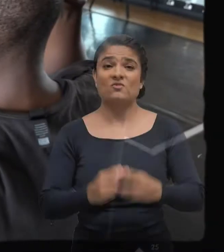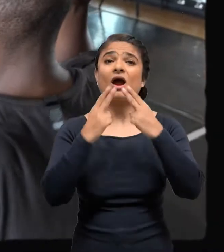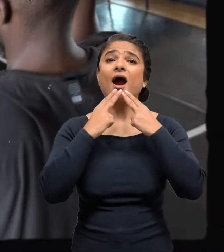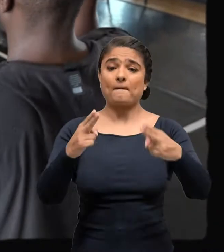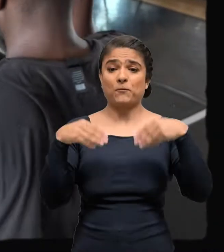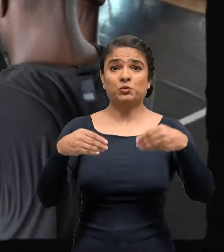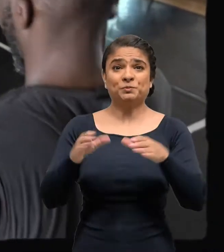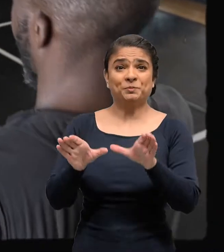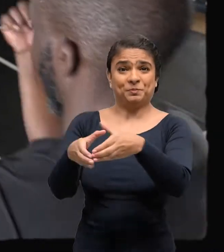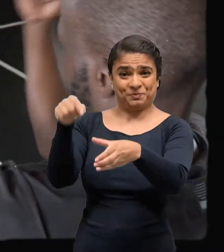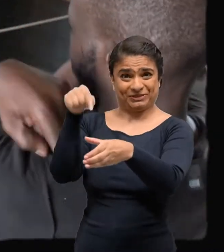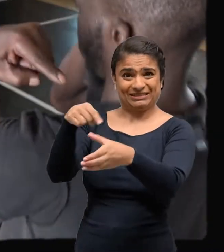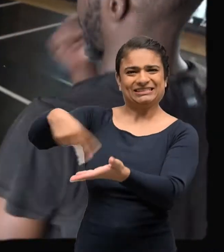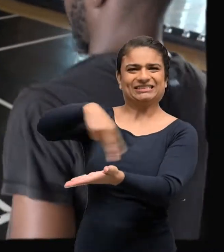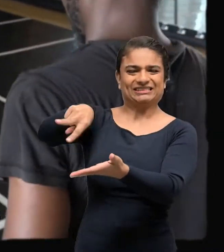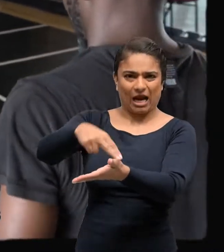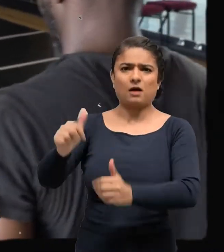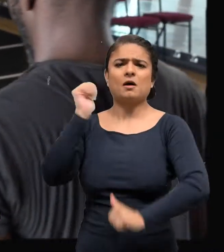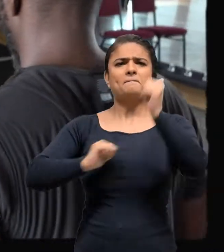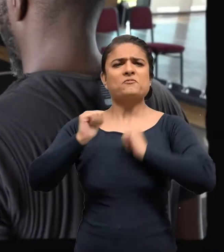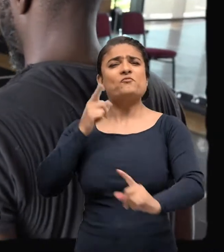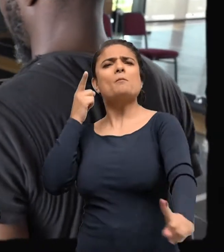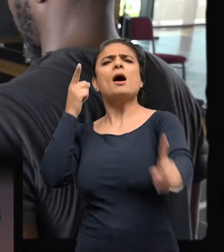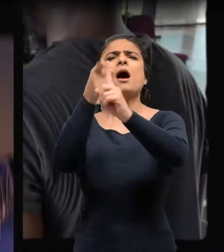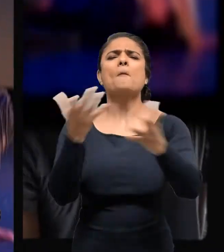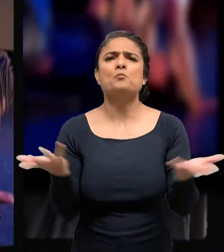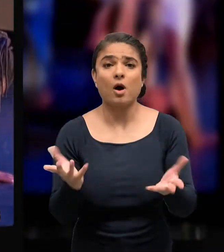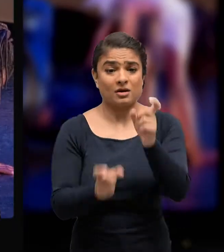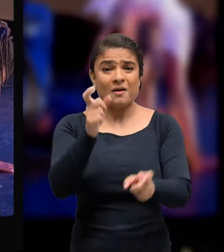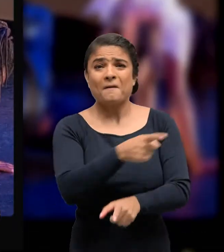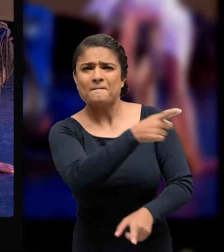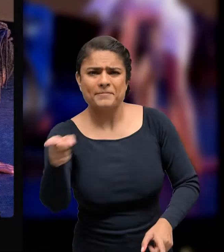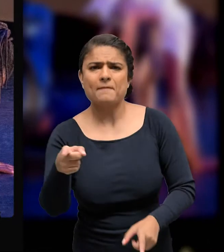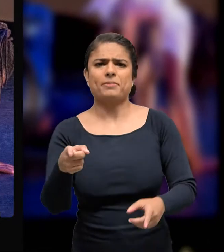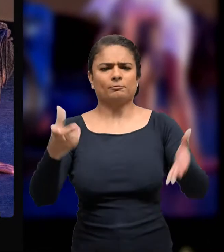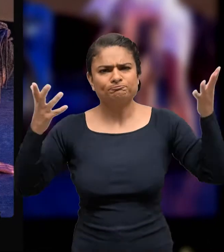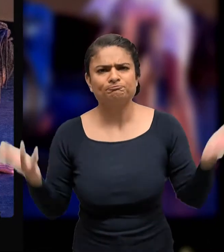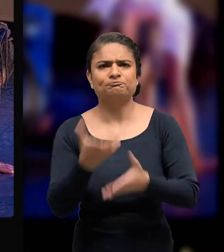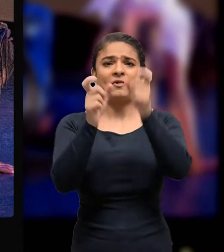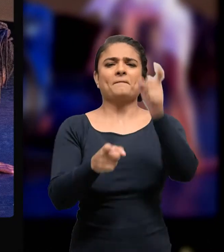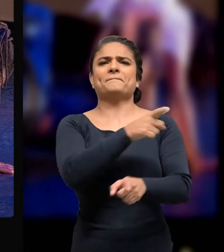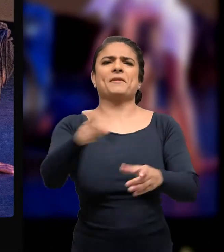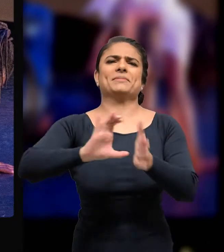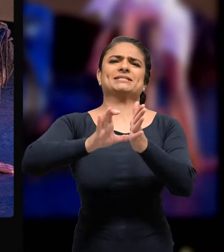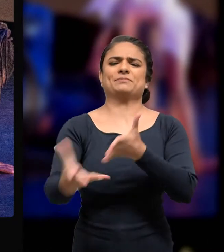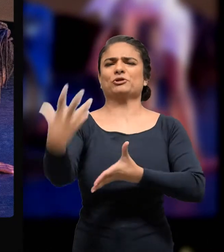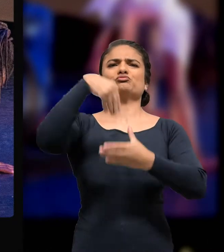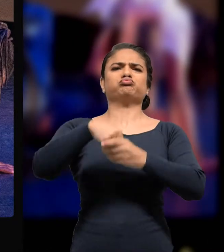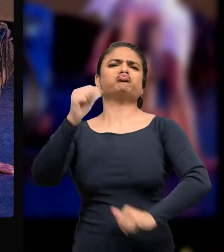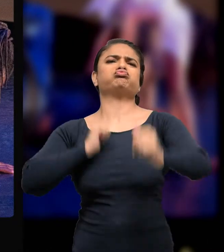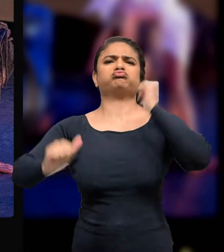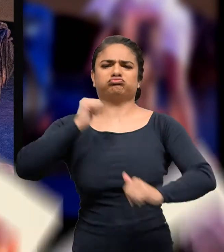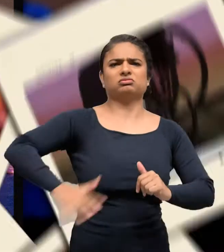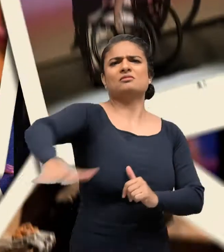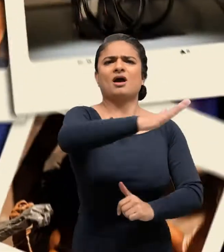Unmute Dance Company is a performing arts company whose mission is to inspire the inclusion of people with disabilities within the performing